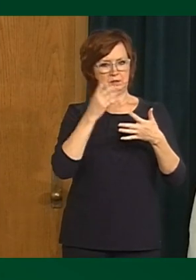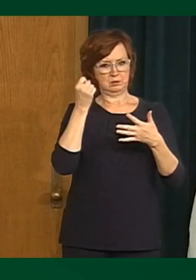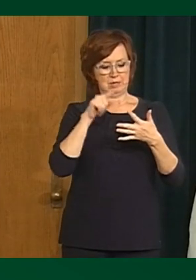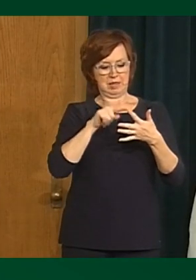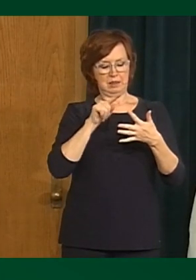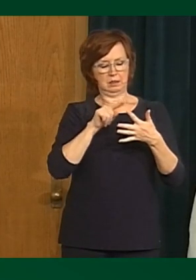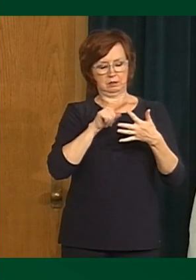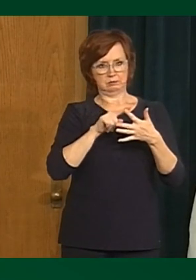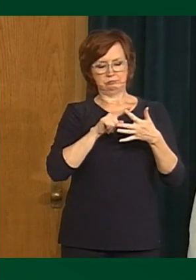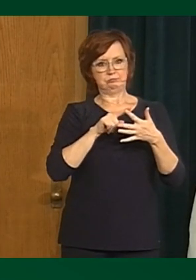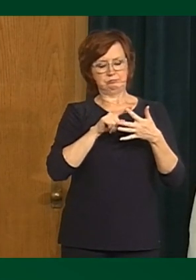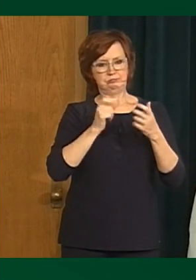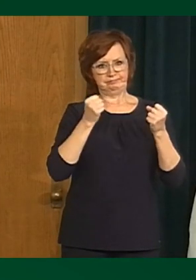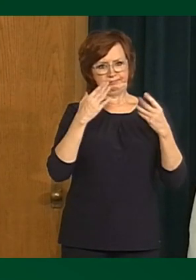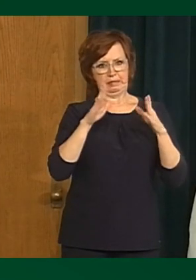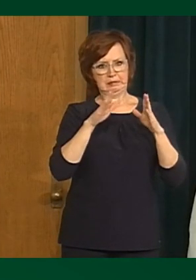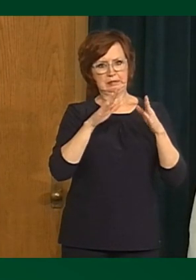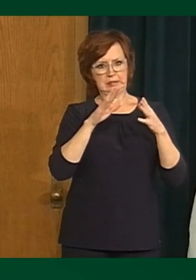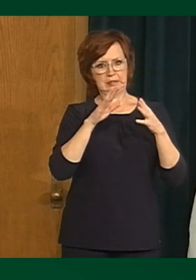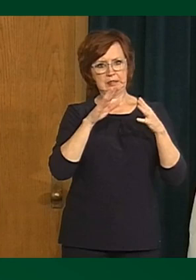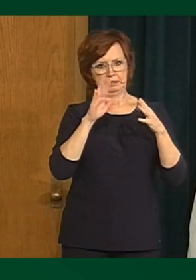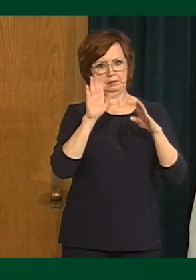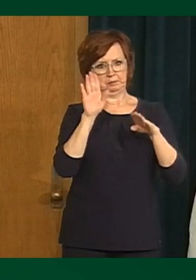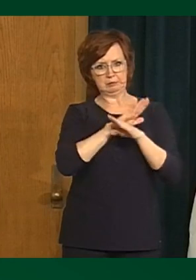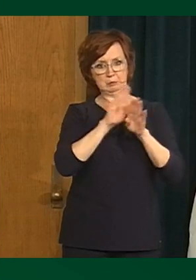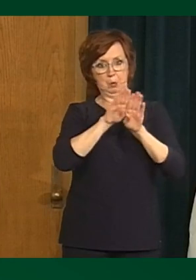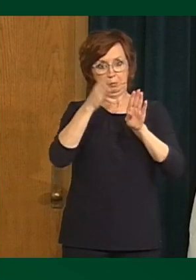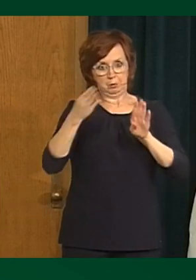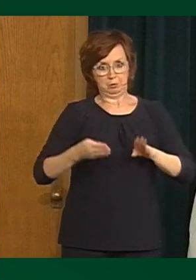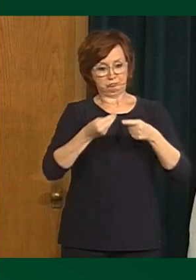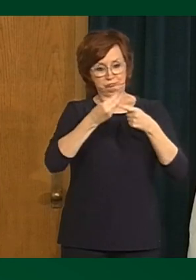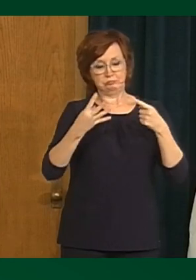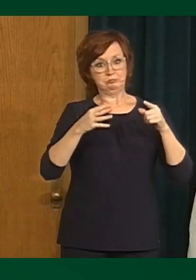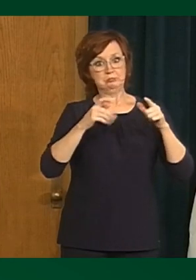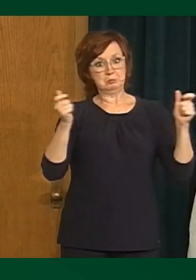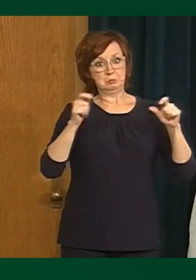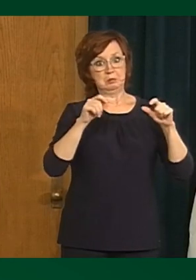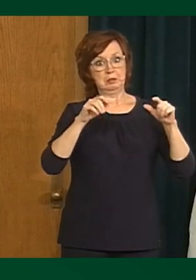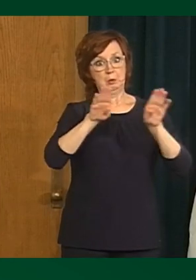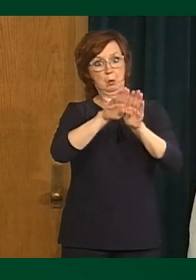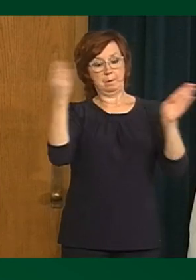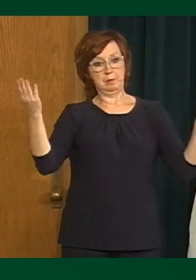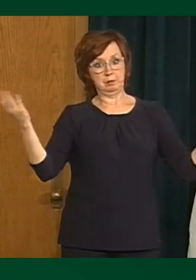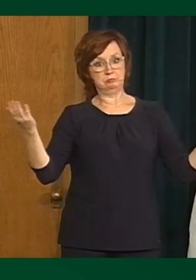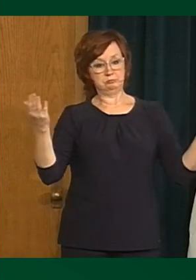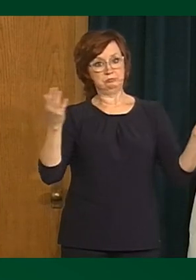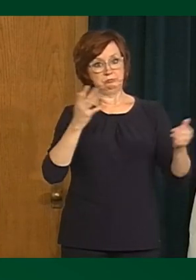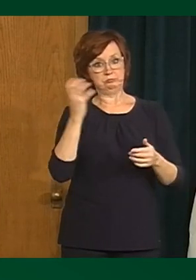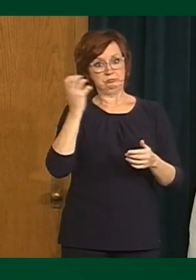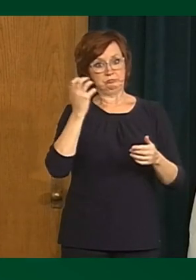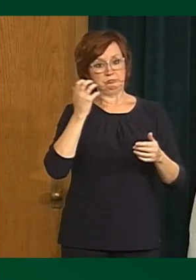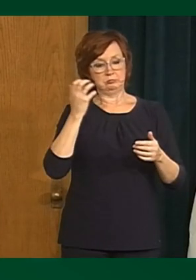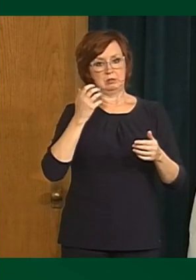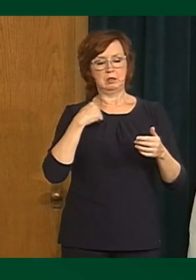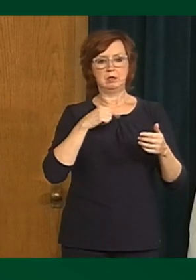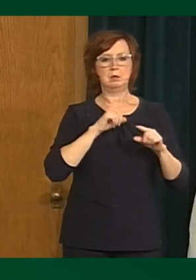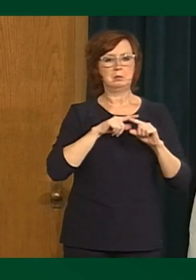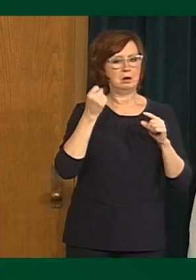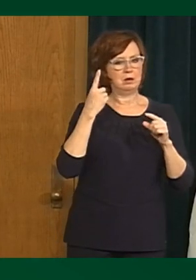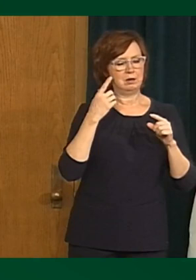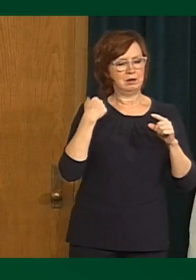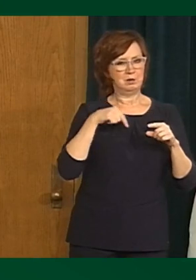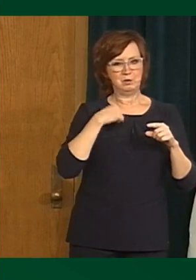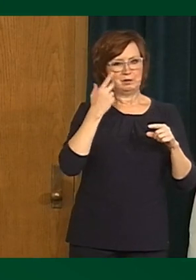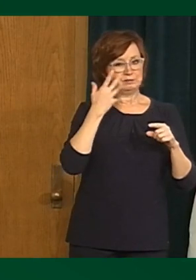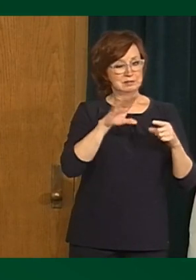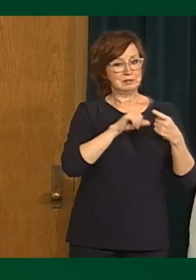reopening with most of our retail businesses opening, and we've shown that retail businesses can operate and operate safely throughout